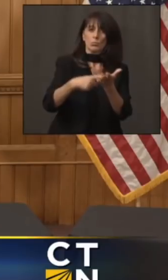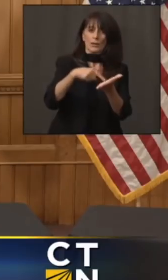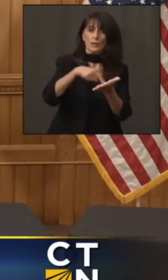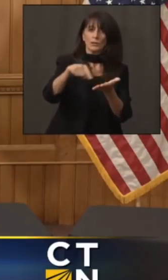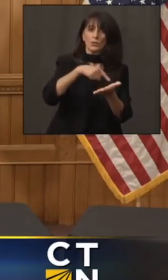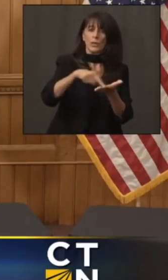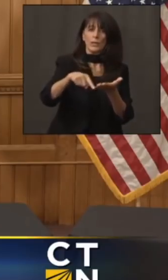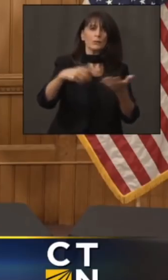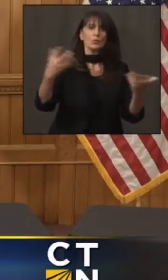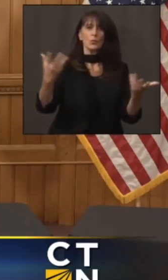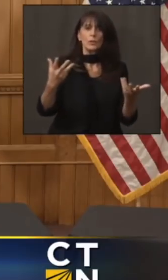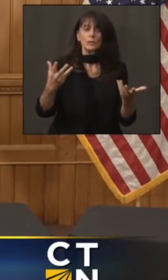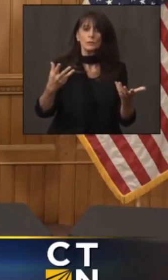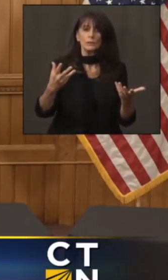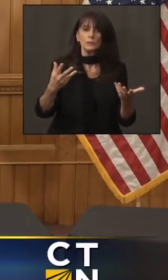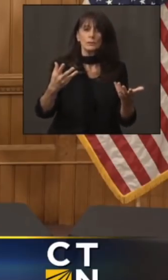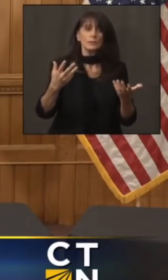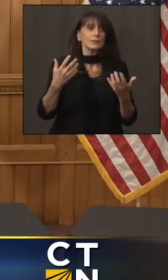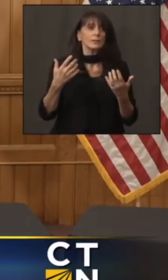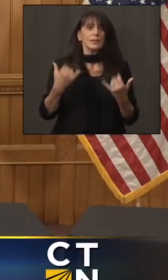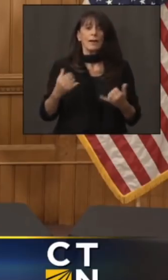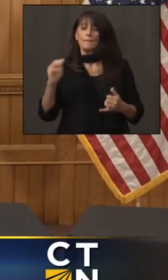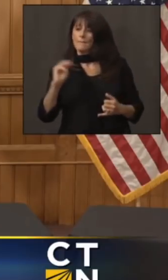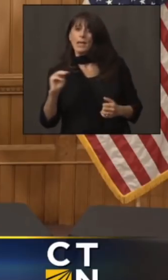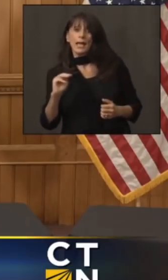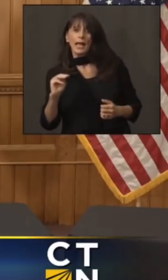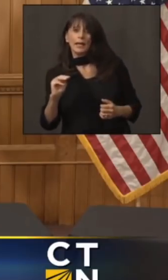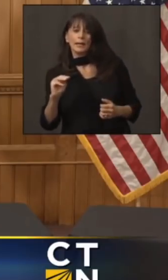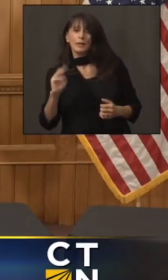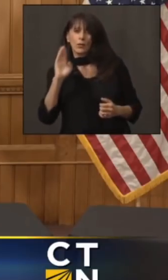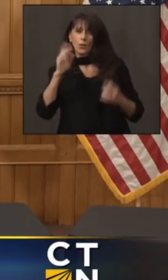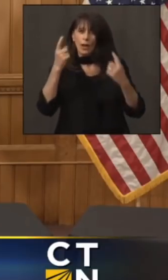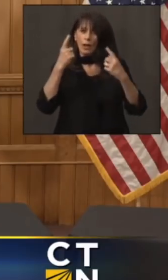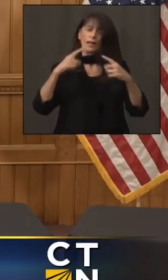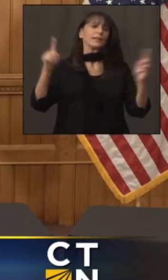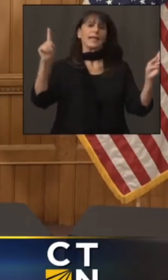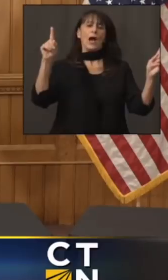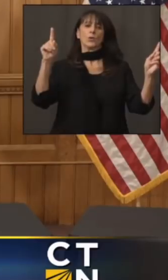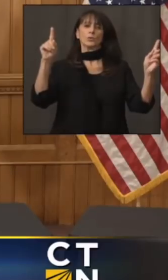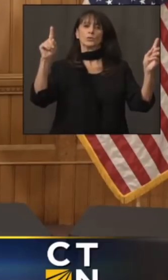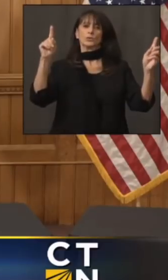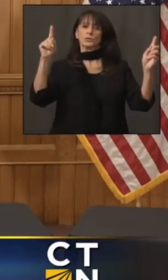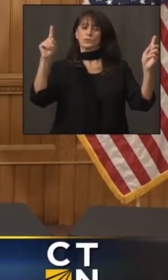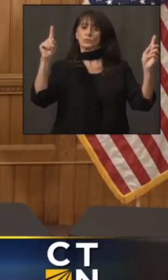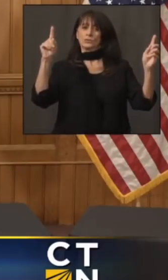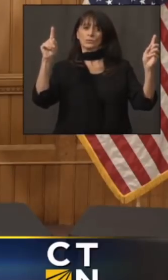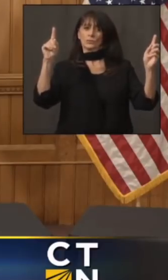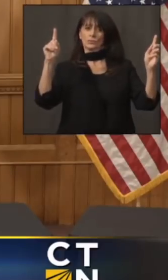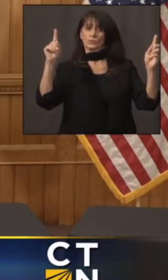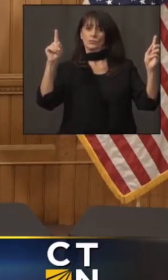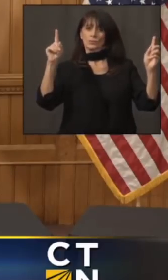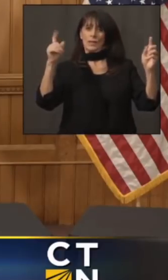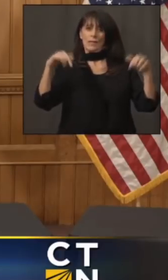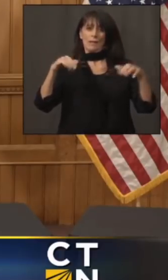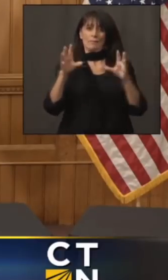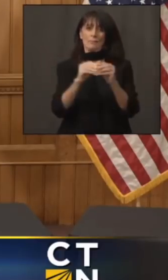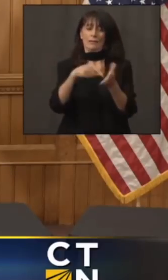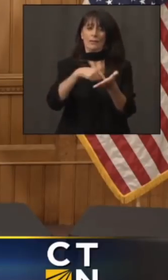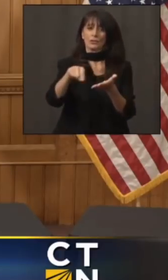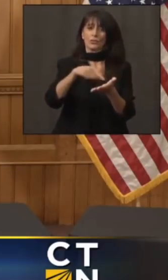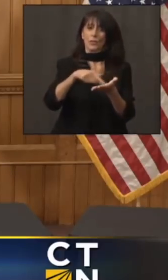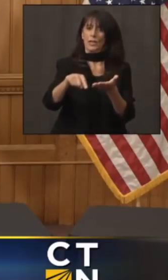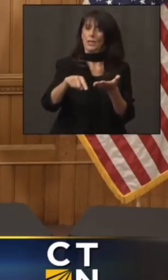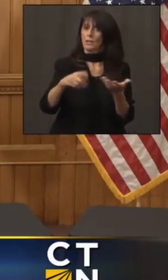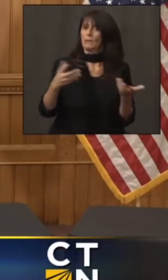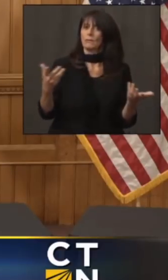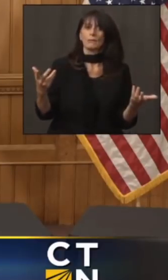exactly when? I mean, it's Monday. They're going to come out with an announcement of the members and then meet this week. So why not just